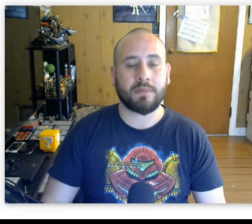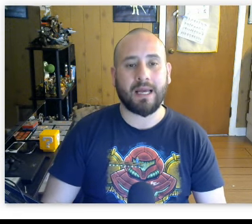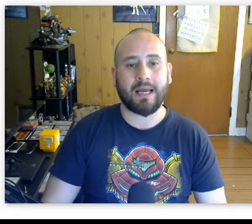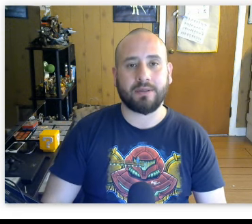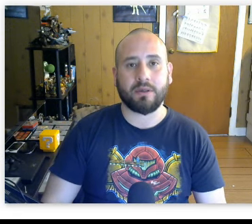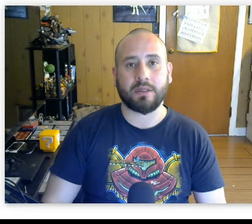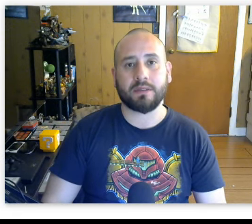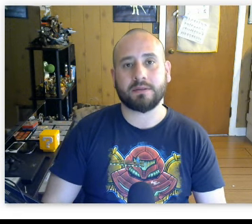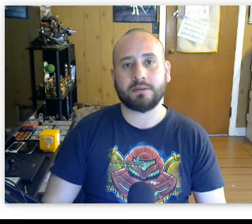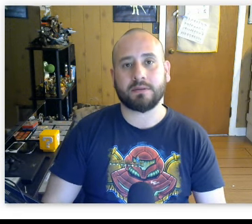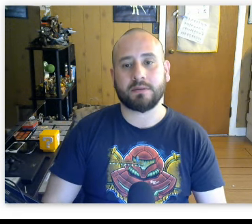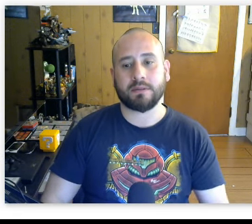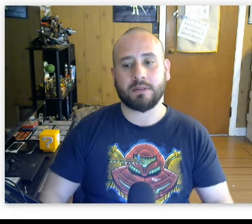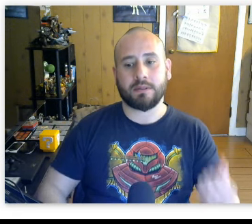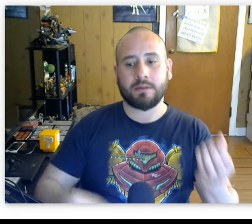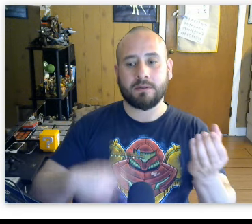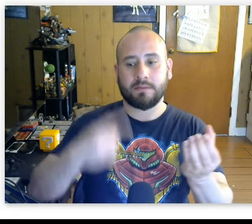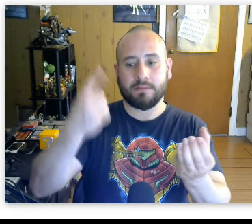Hot dog.